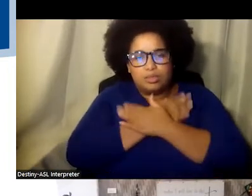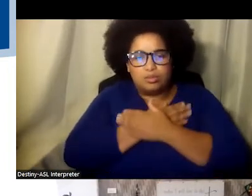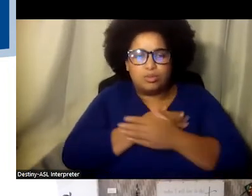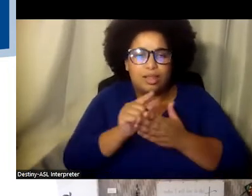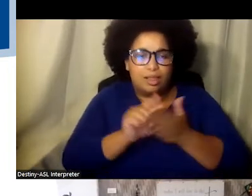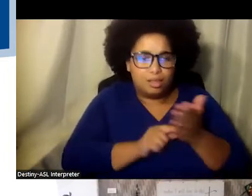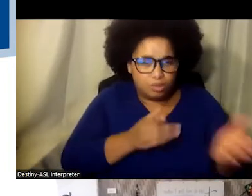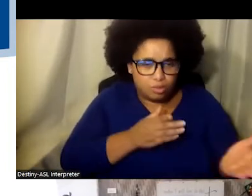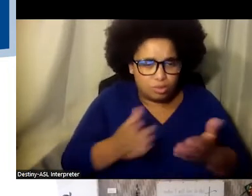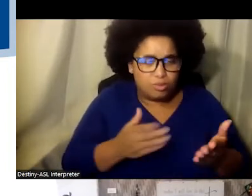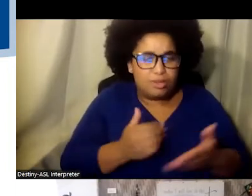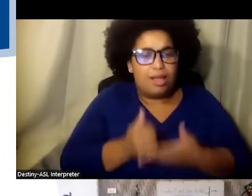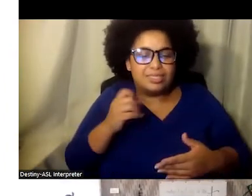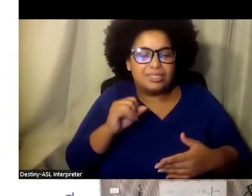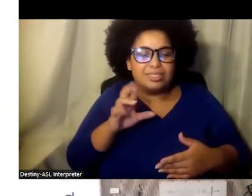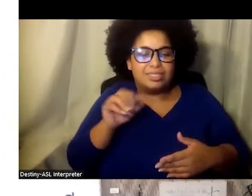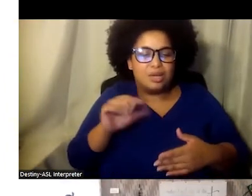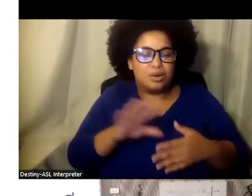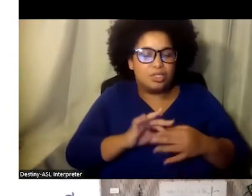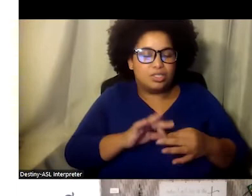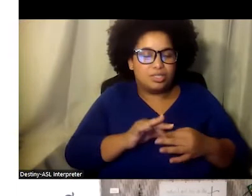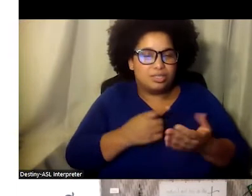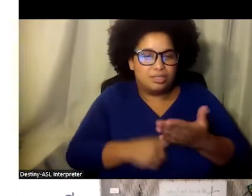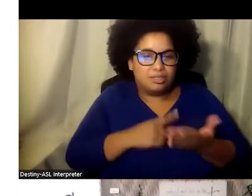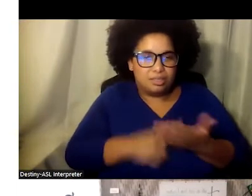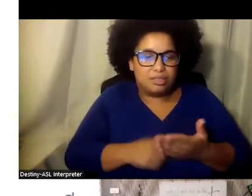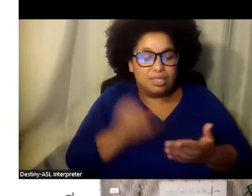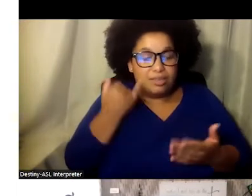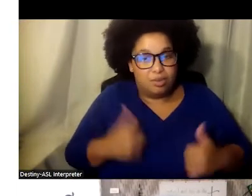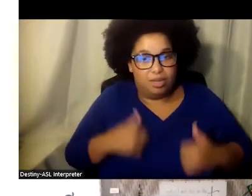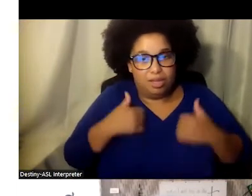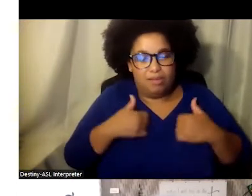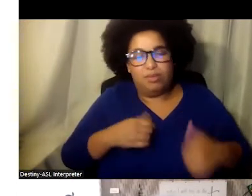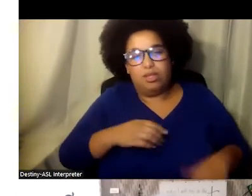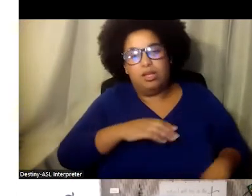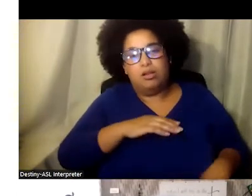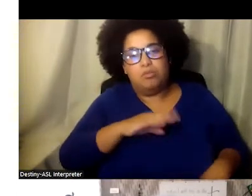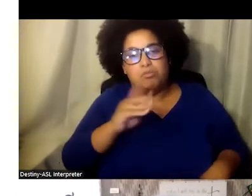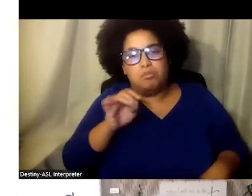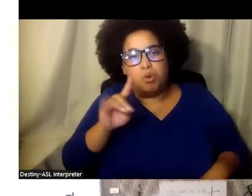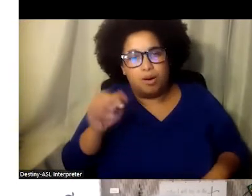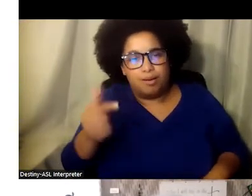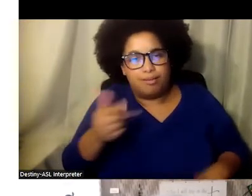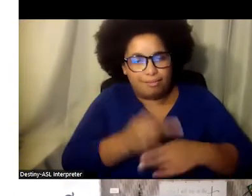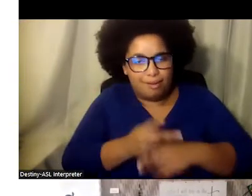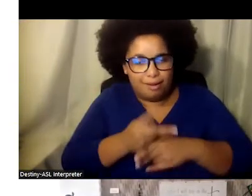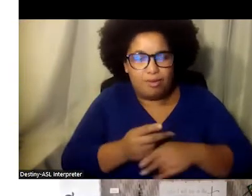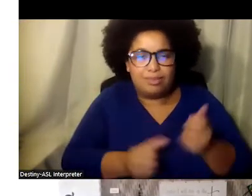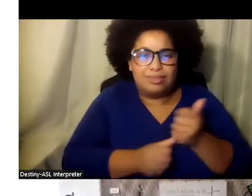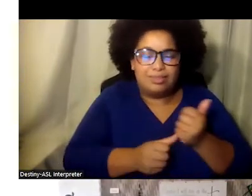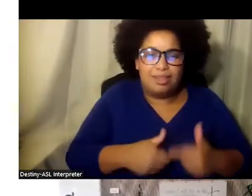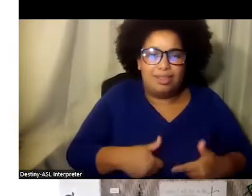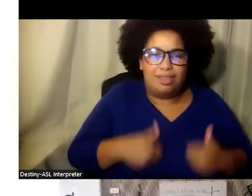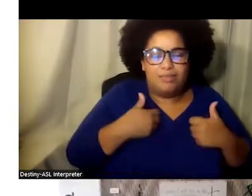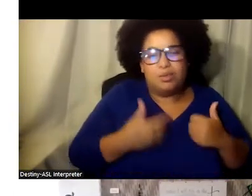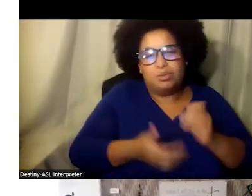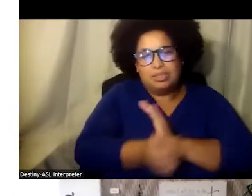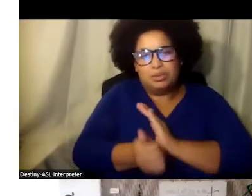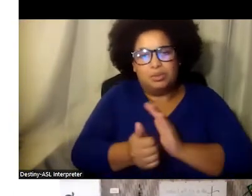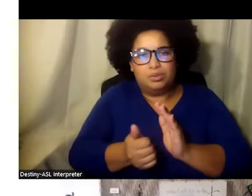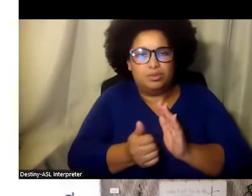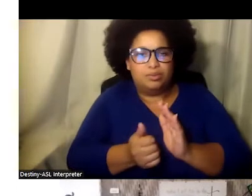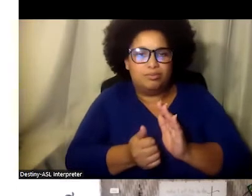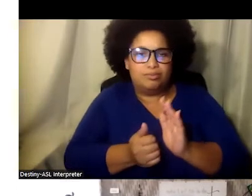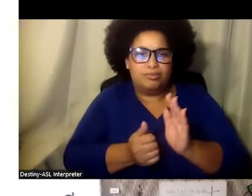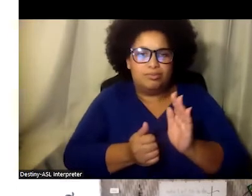services, help navigating, and more. And if you are living in a boarding care or group home or assisted living or skilled nursing facility,